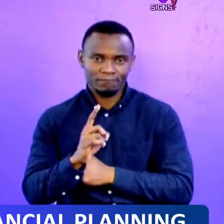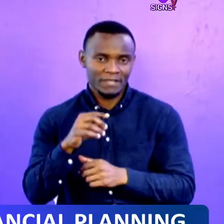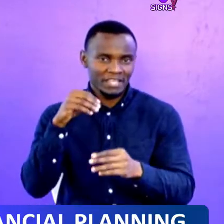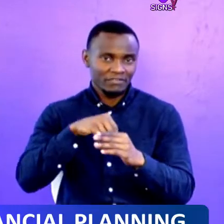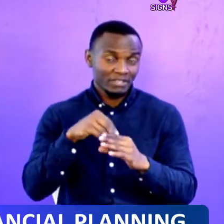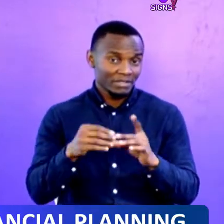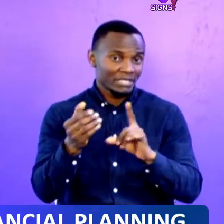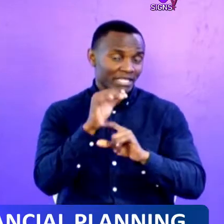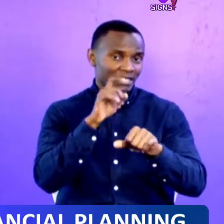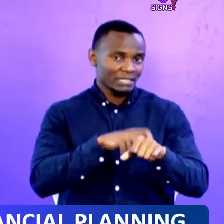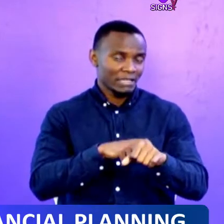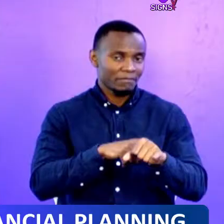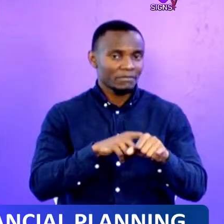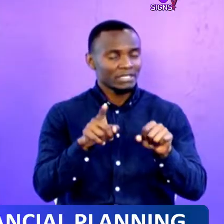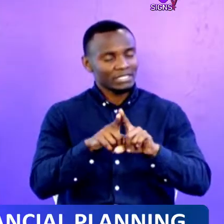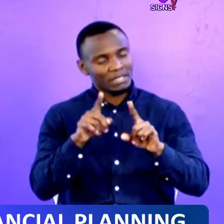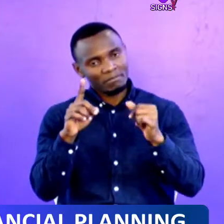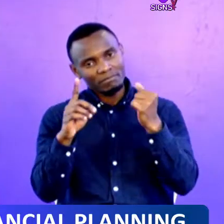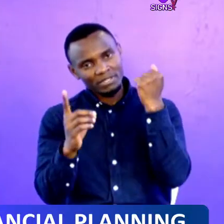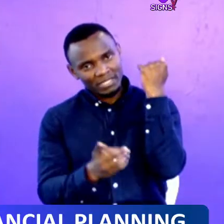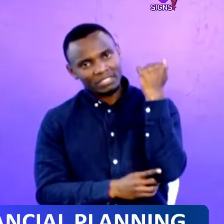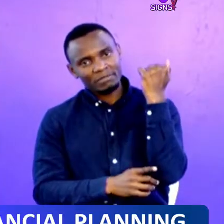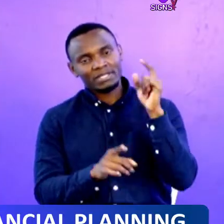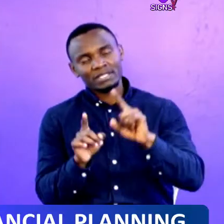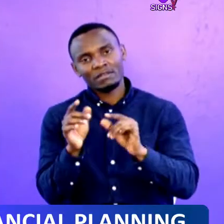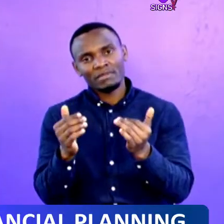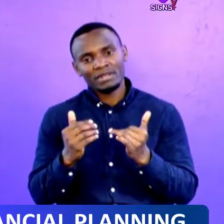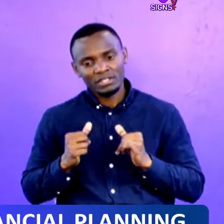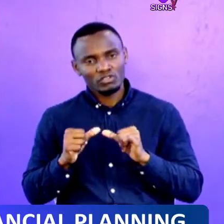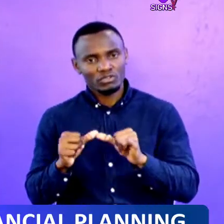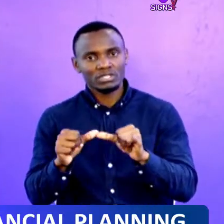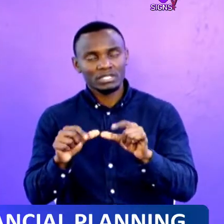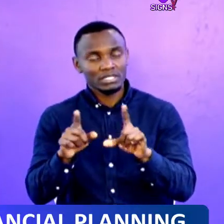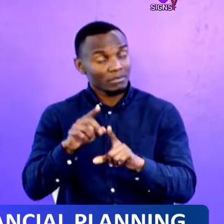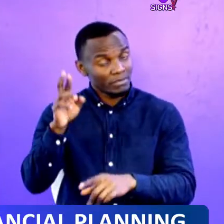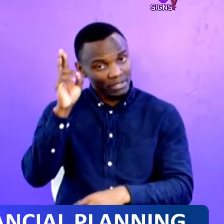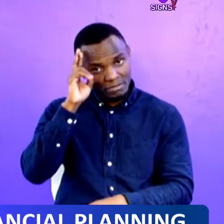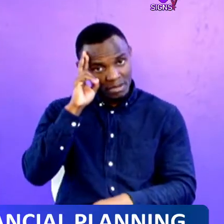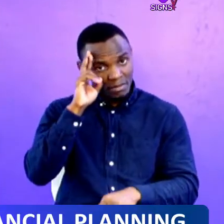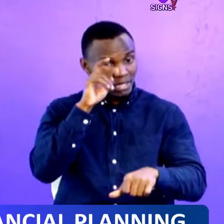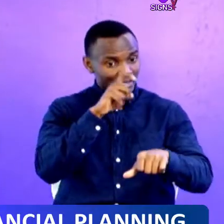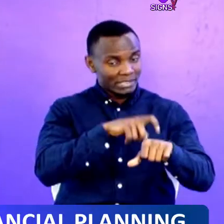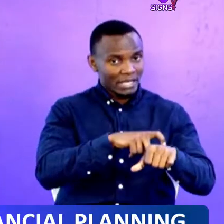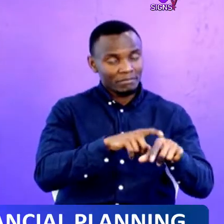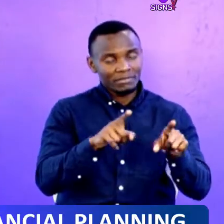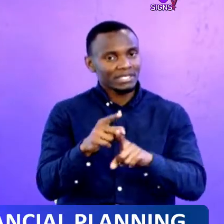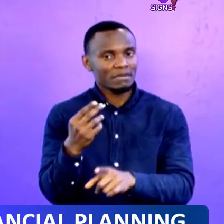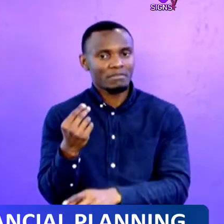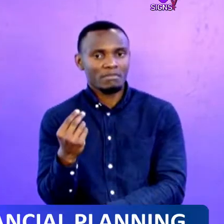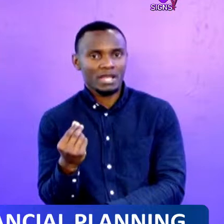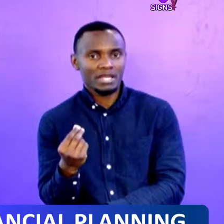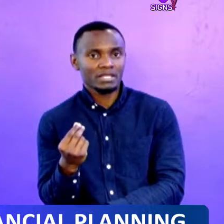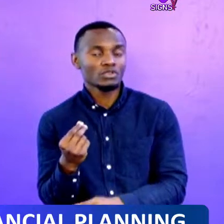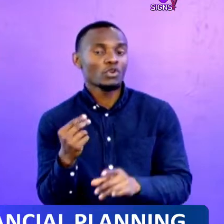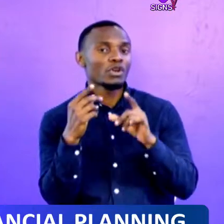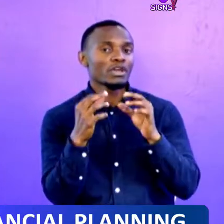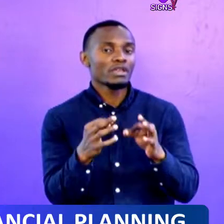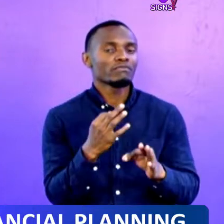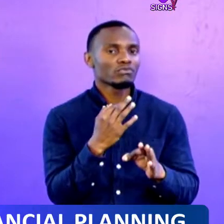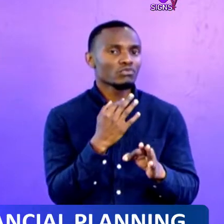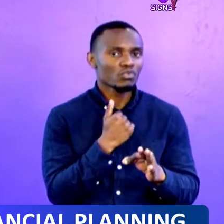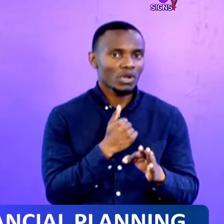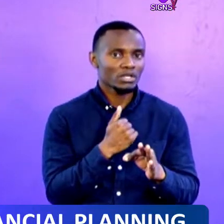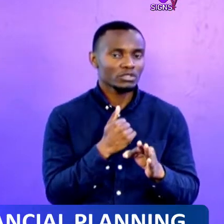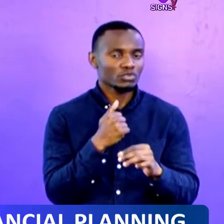need consistently. Remember, time is money. So for you to take advantage of compounding, you